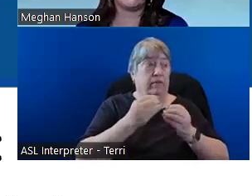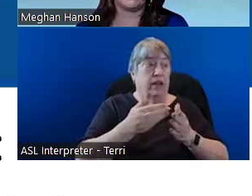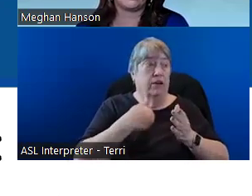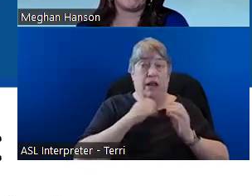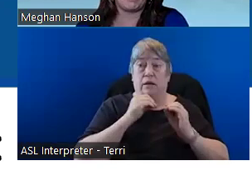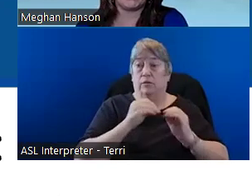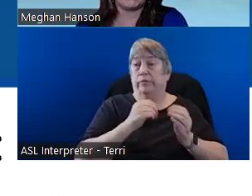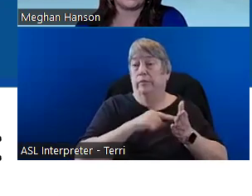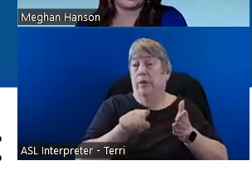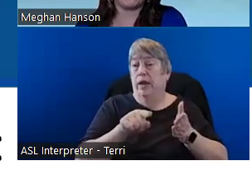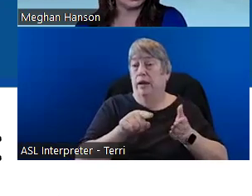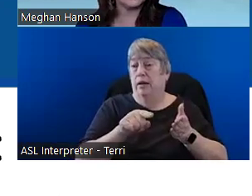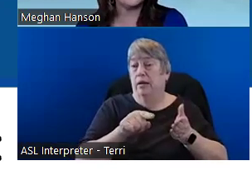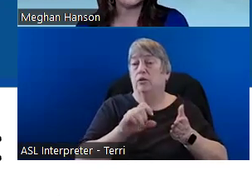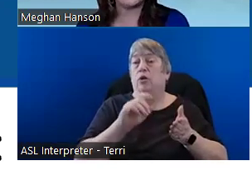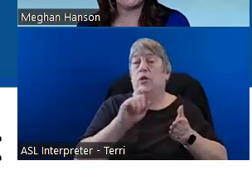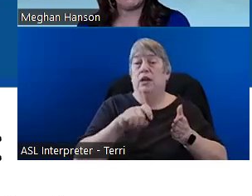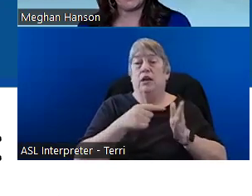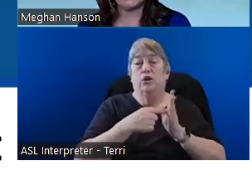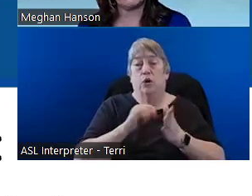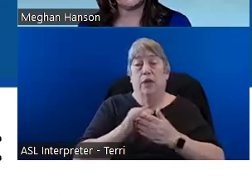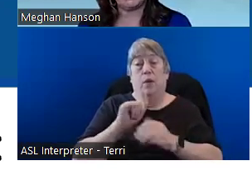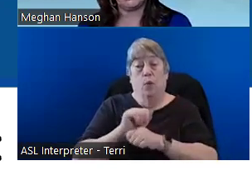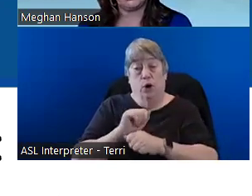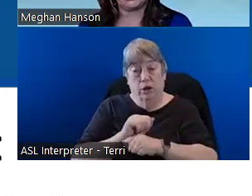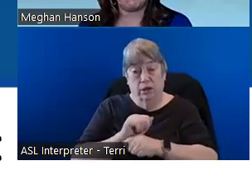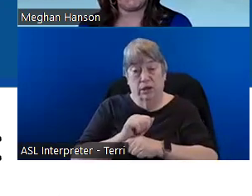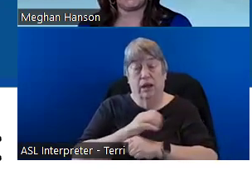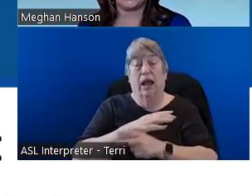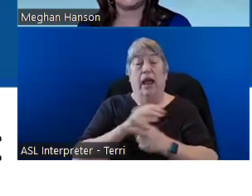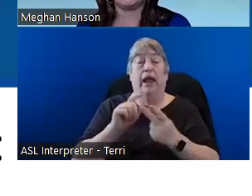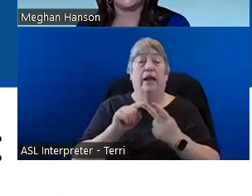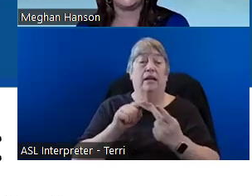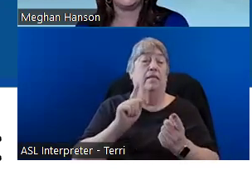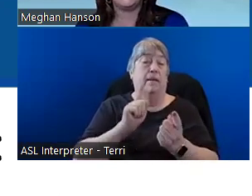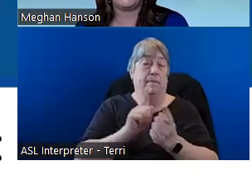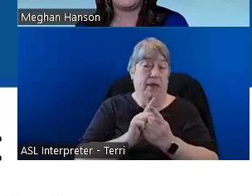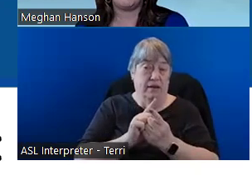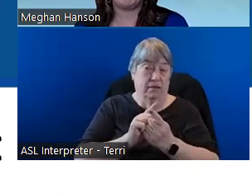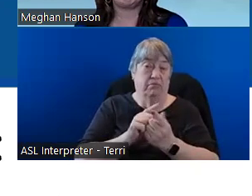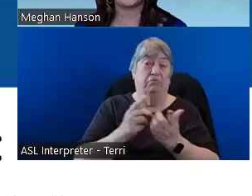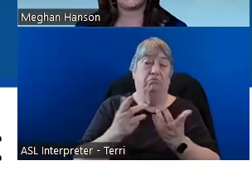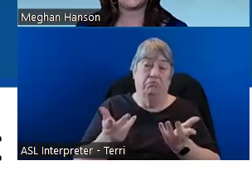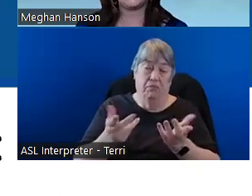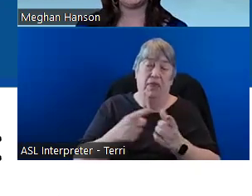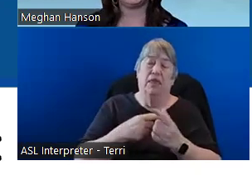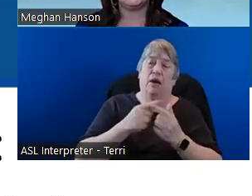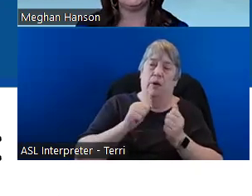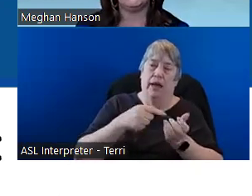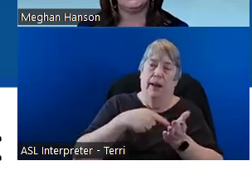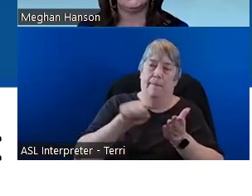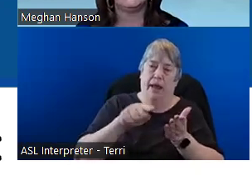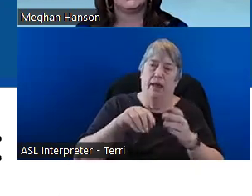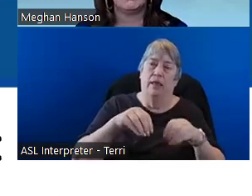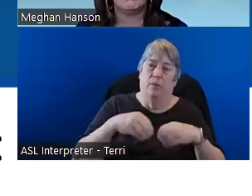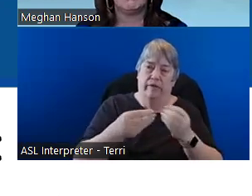to demonstrate that they worked, and the provider is able to demonstrate that they met with them, that's how they are able